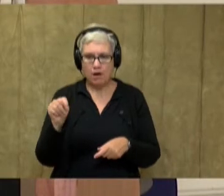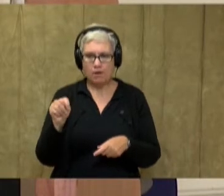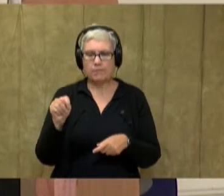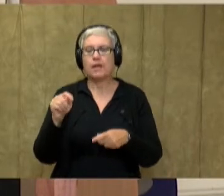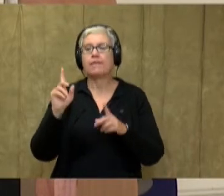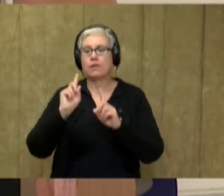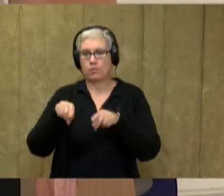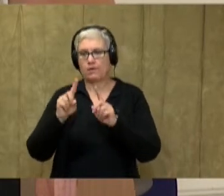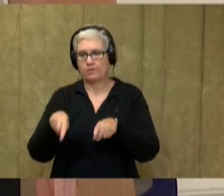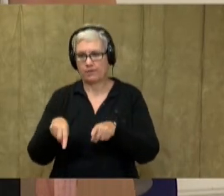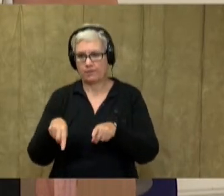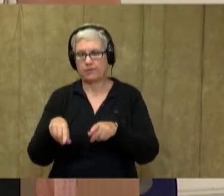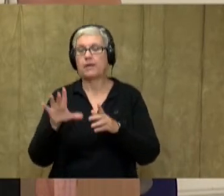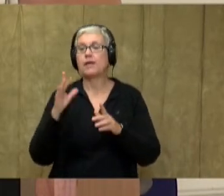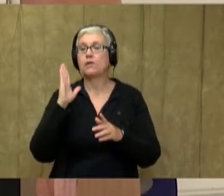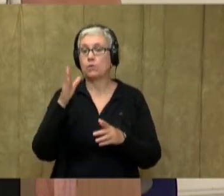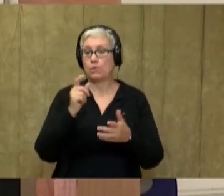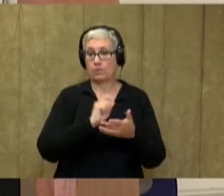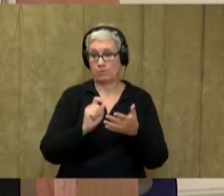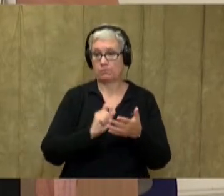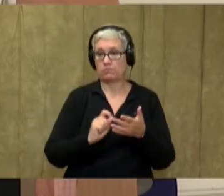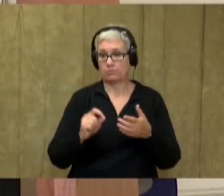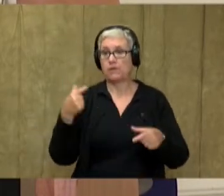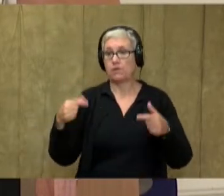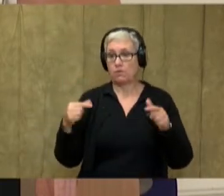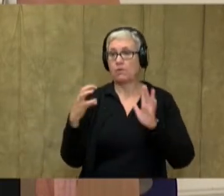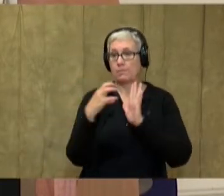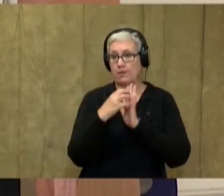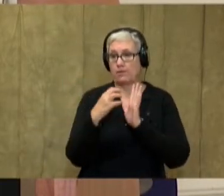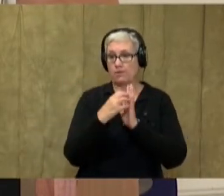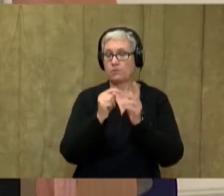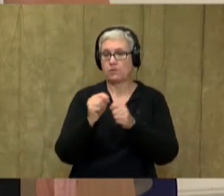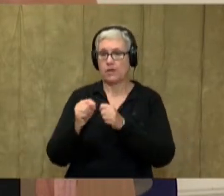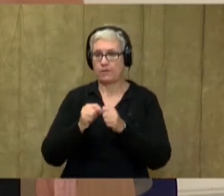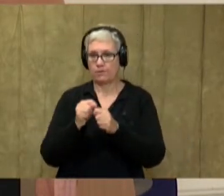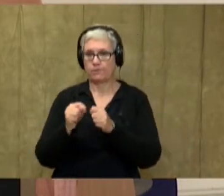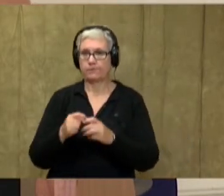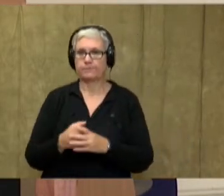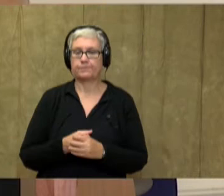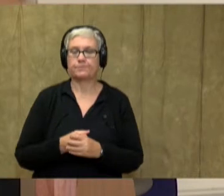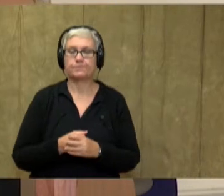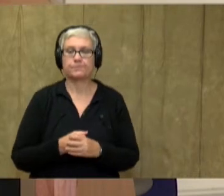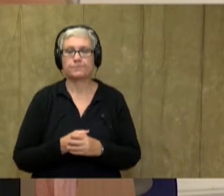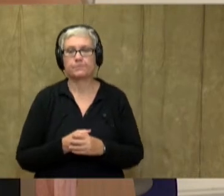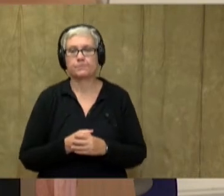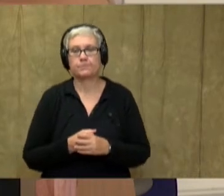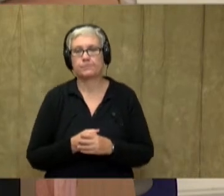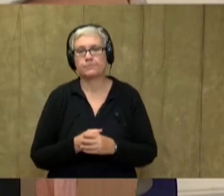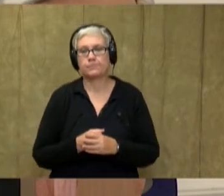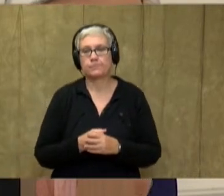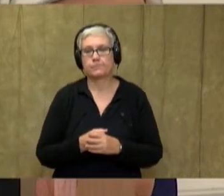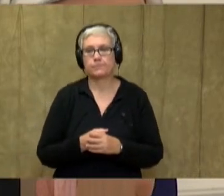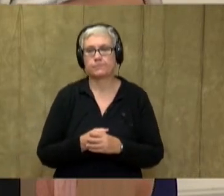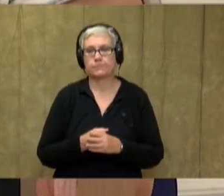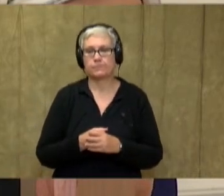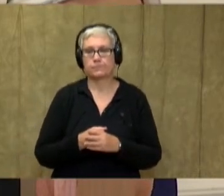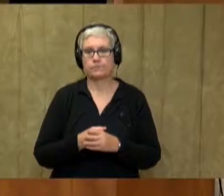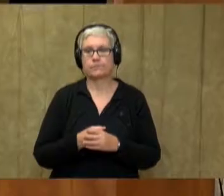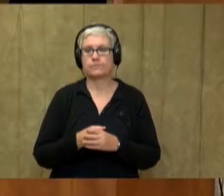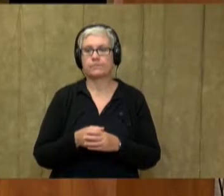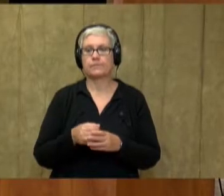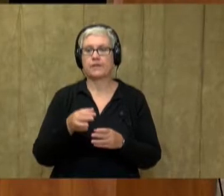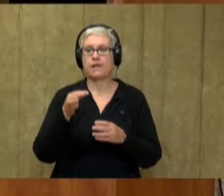And we are going to write an argumentative paragraph together. All right, so fast